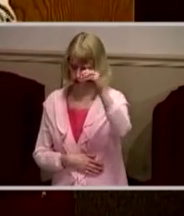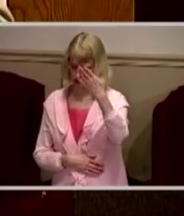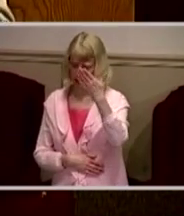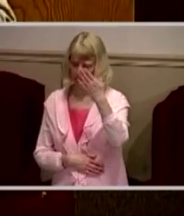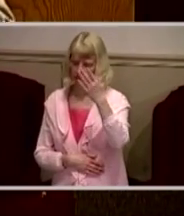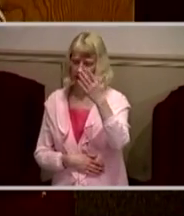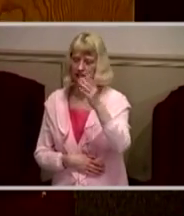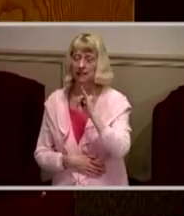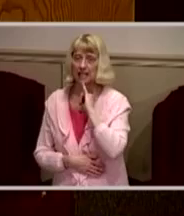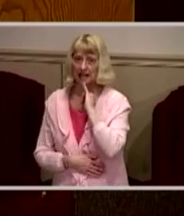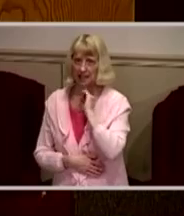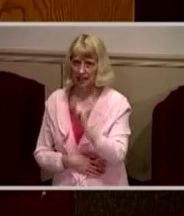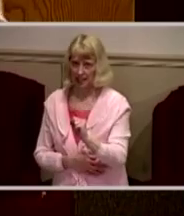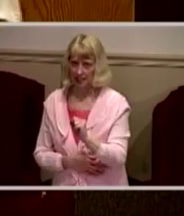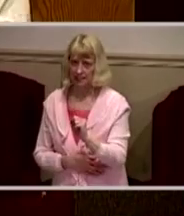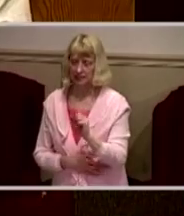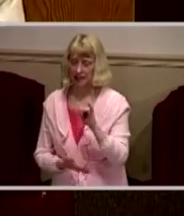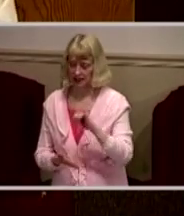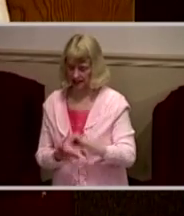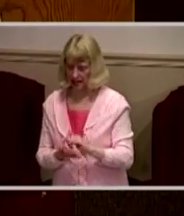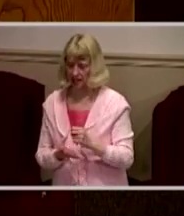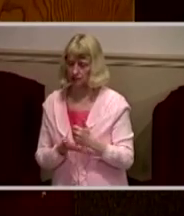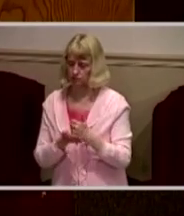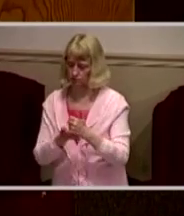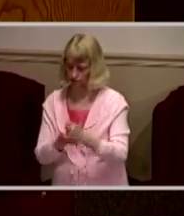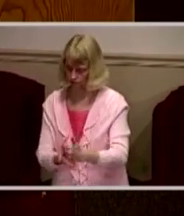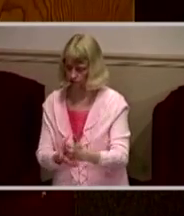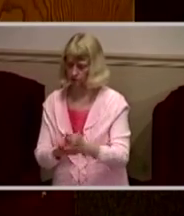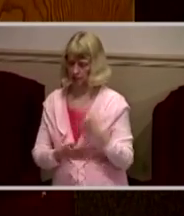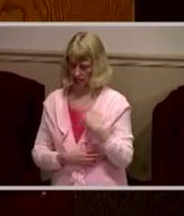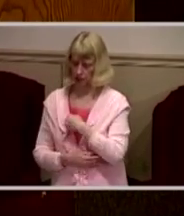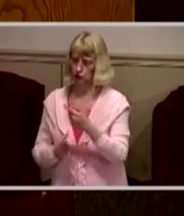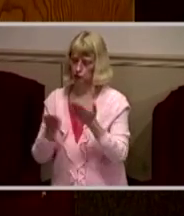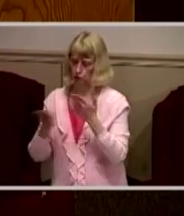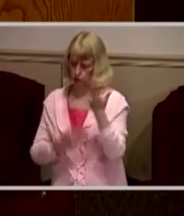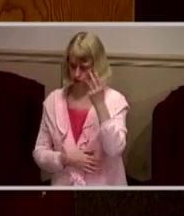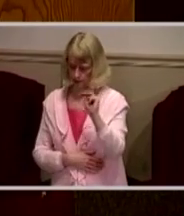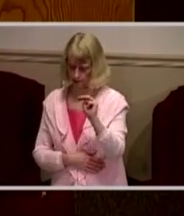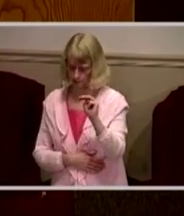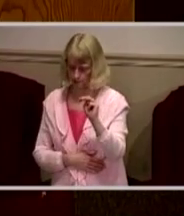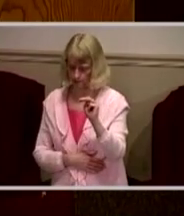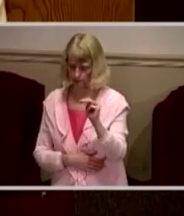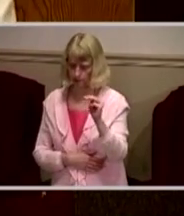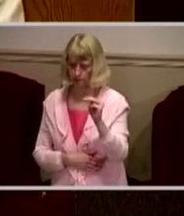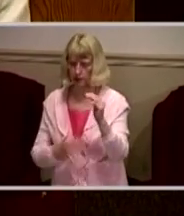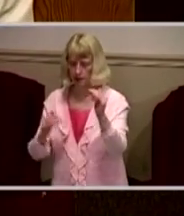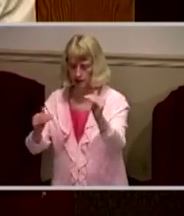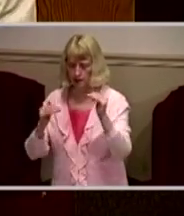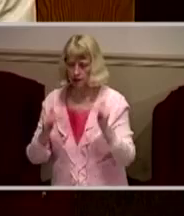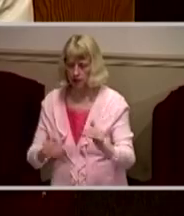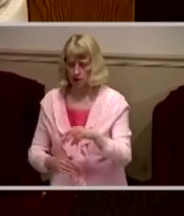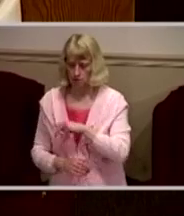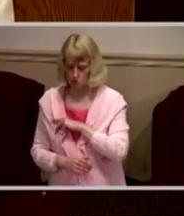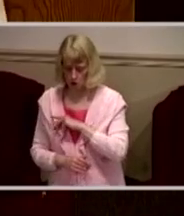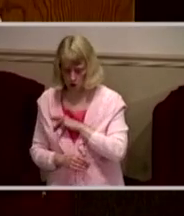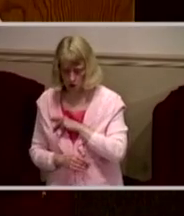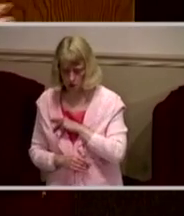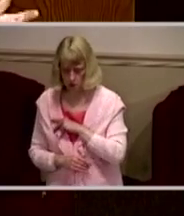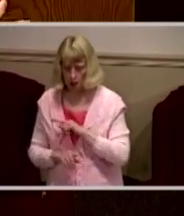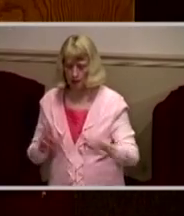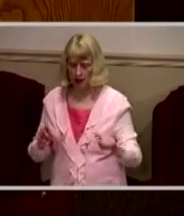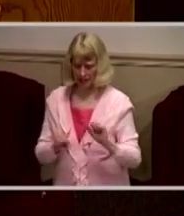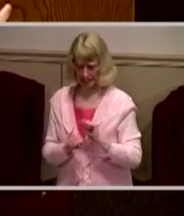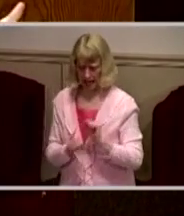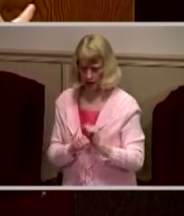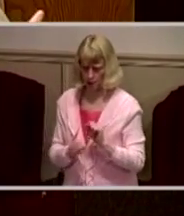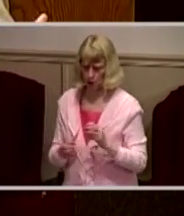is that which indeed does enable us for service. And then Paul goes on, and he said, but I